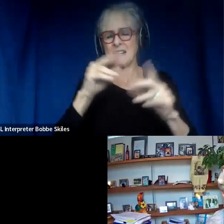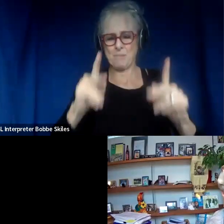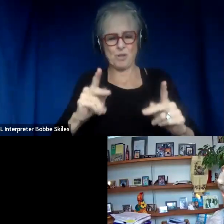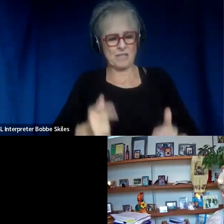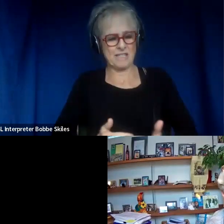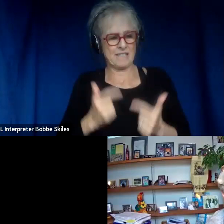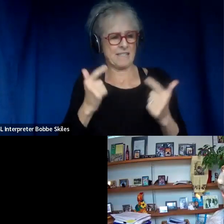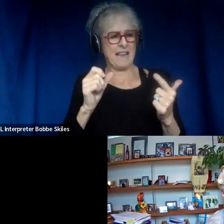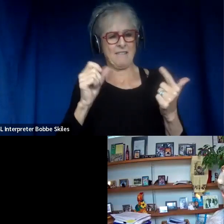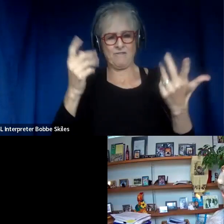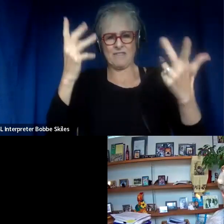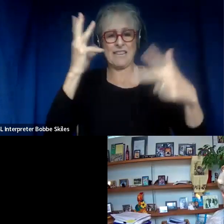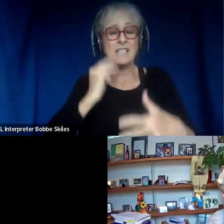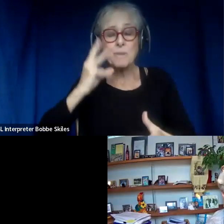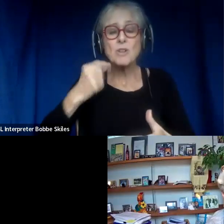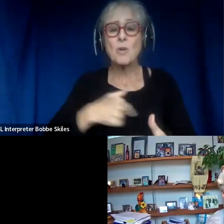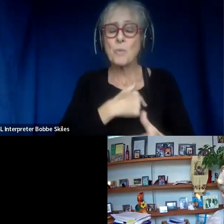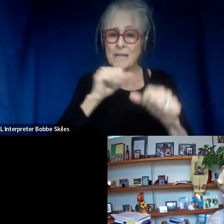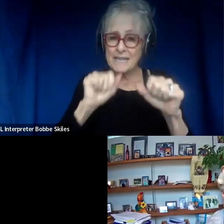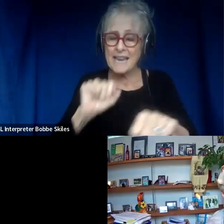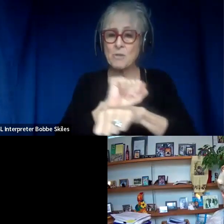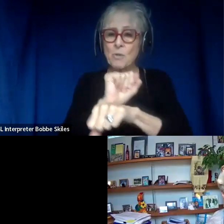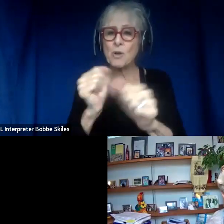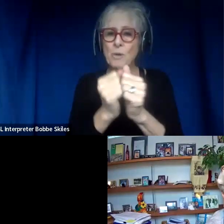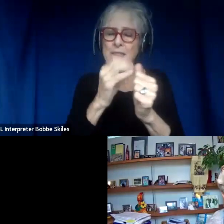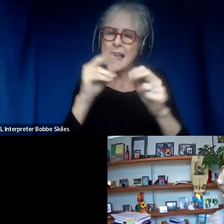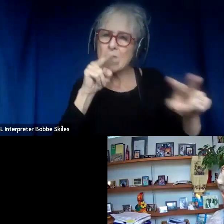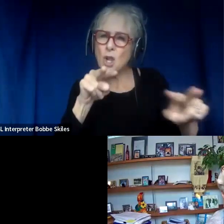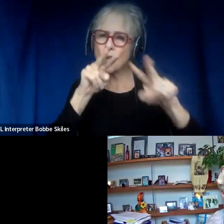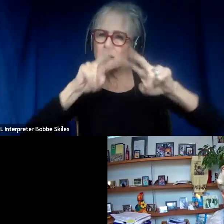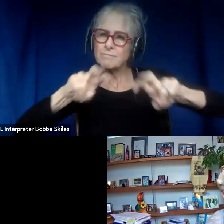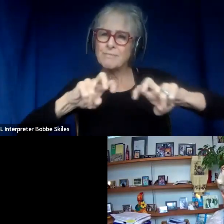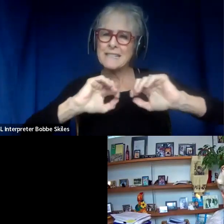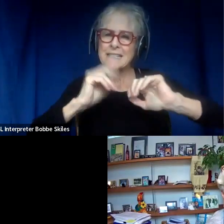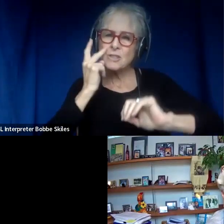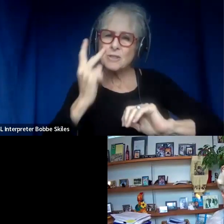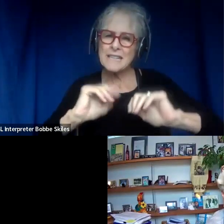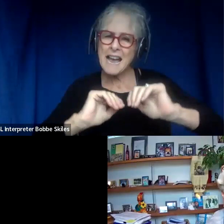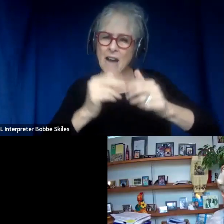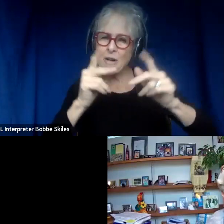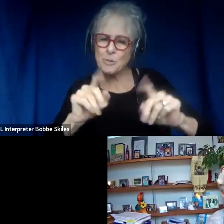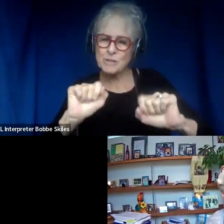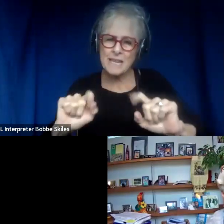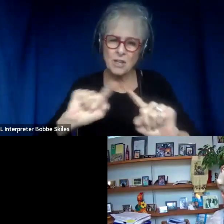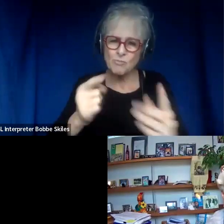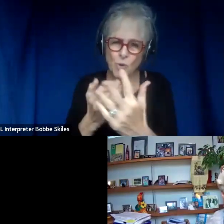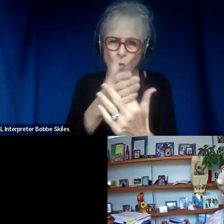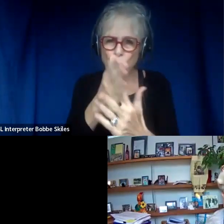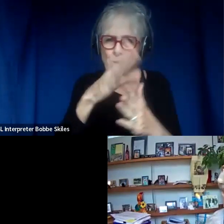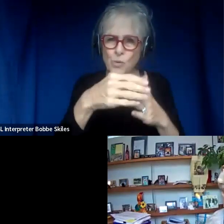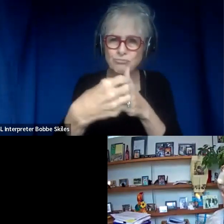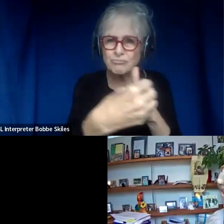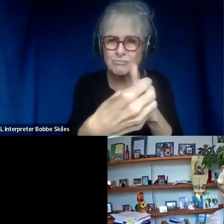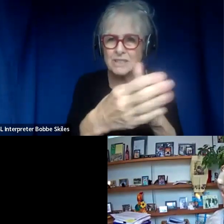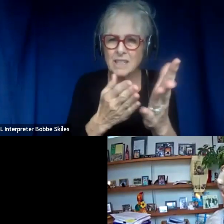experience, we can work with and look at how the systems, how does a person navigate the multiple systems, and